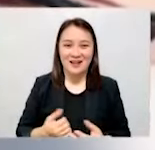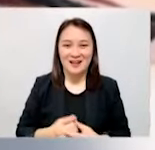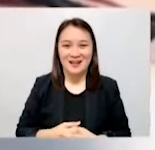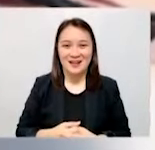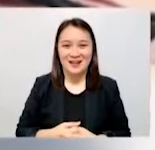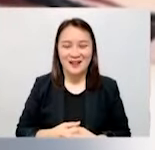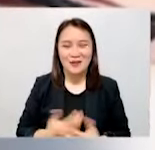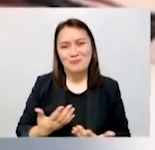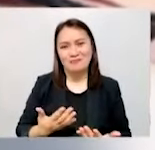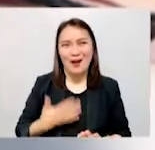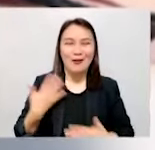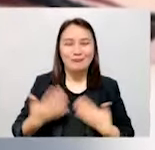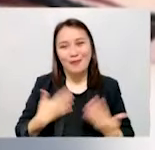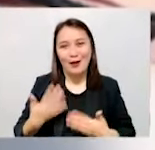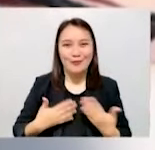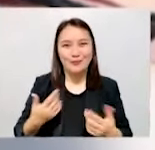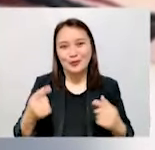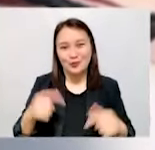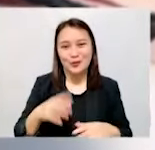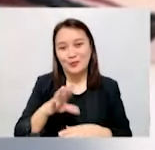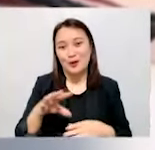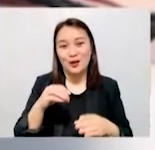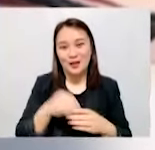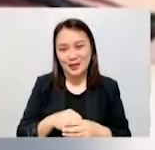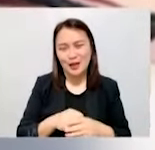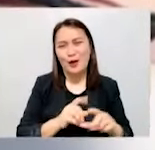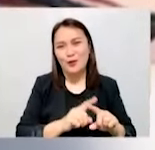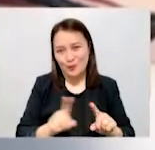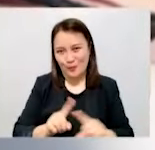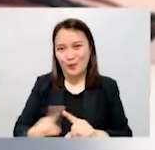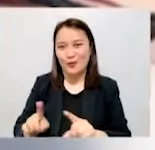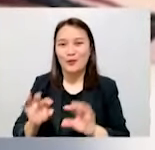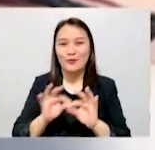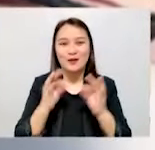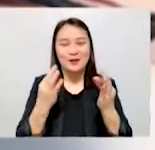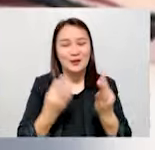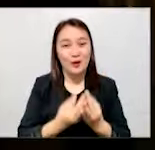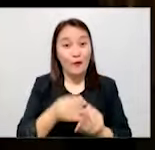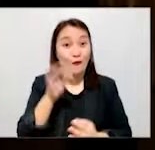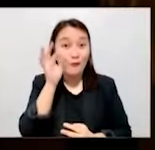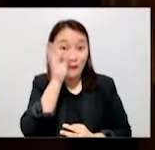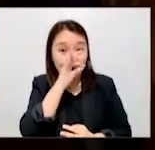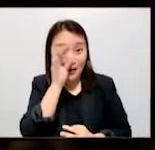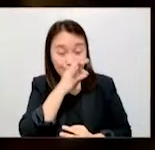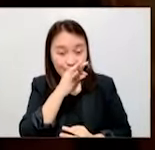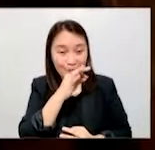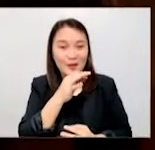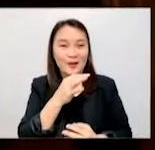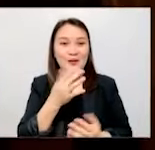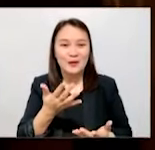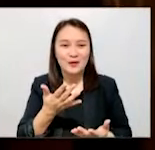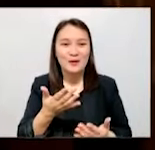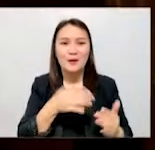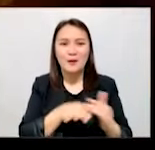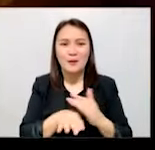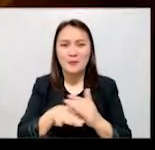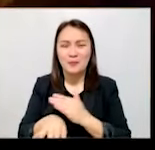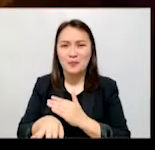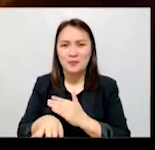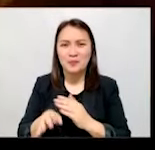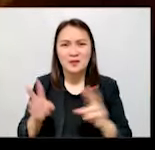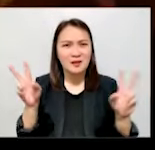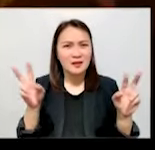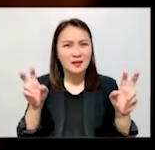is to be a part of, you know, a diverse family. It's so Filipino! Napasok na nga ng lahing Pinoy ang hit Hollywood